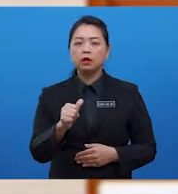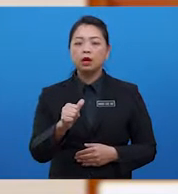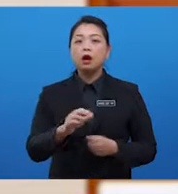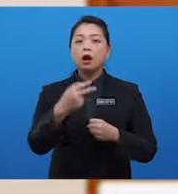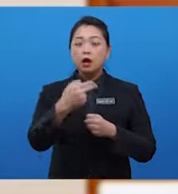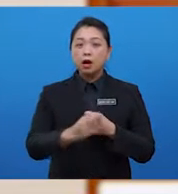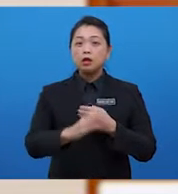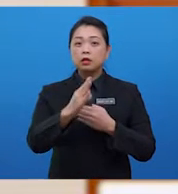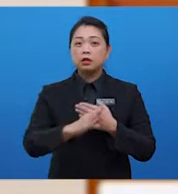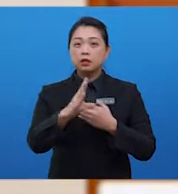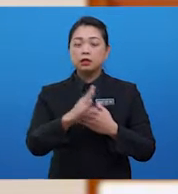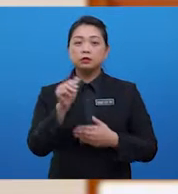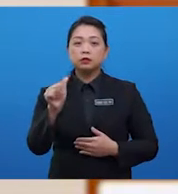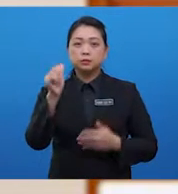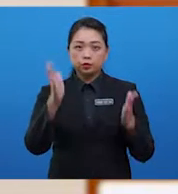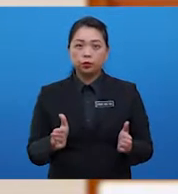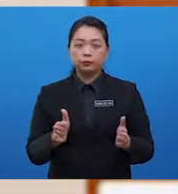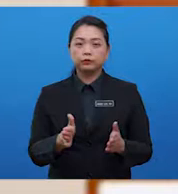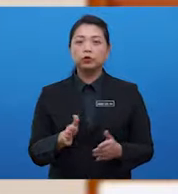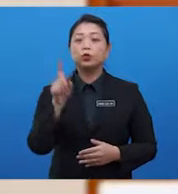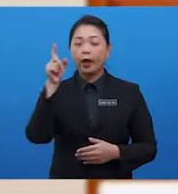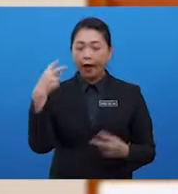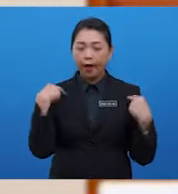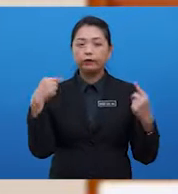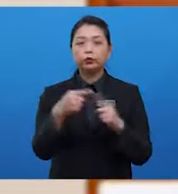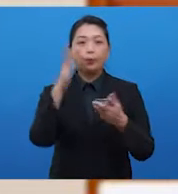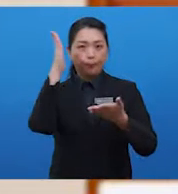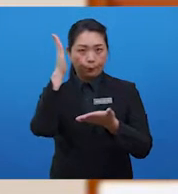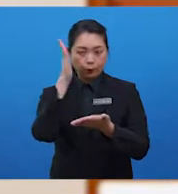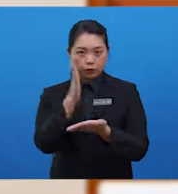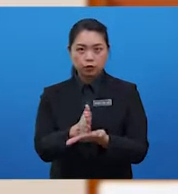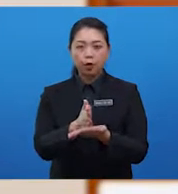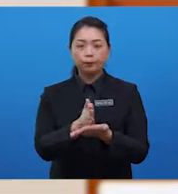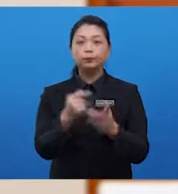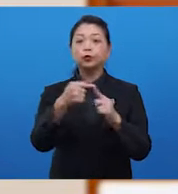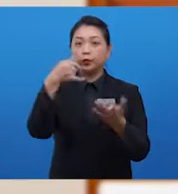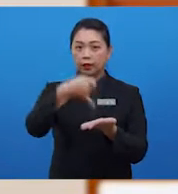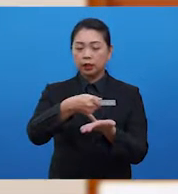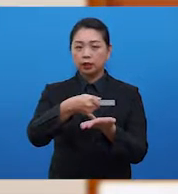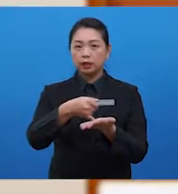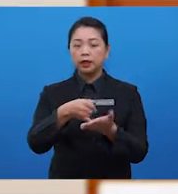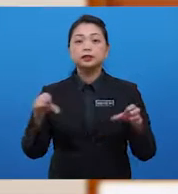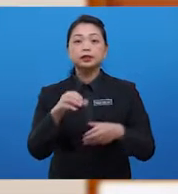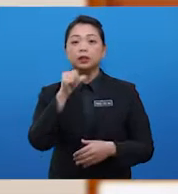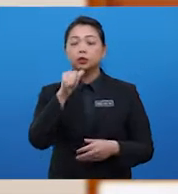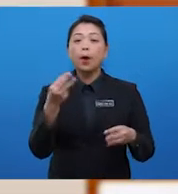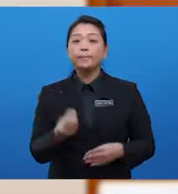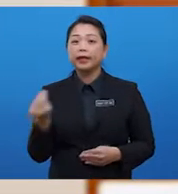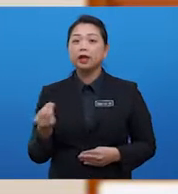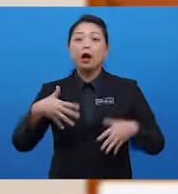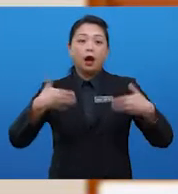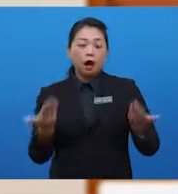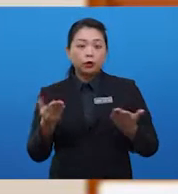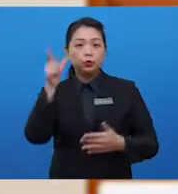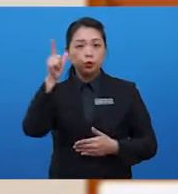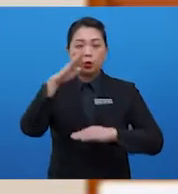is wrong and you have to put a stop to it. It doesn't matter how you look on the